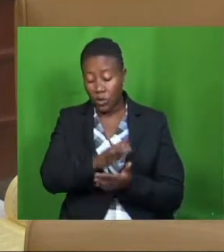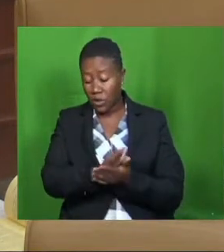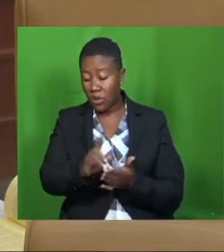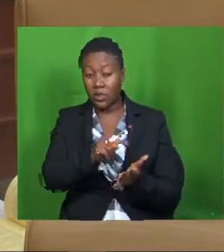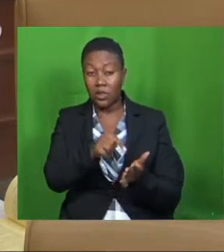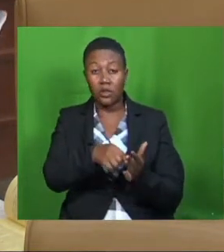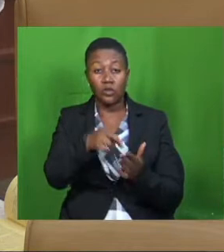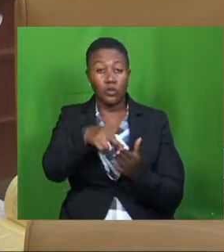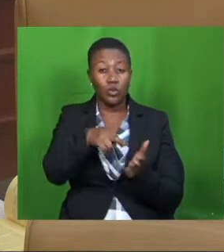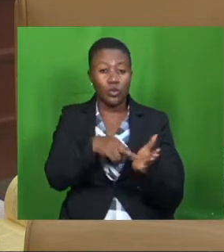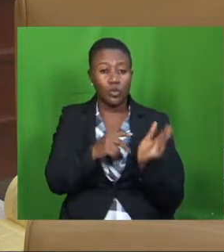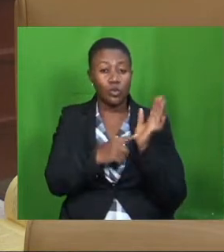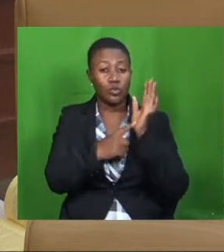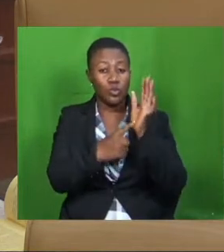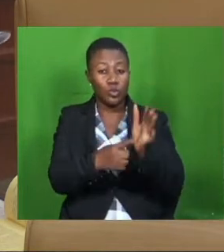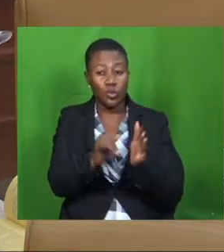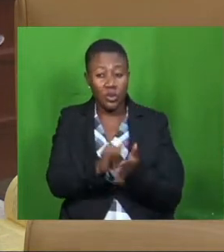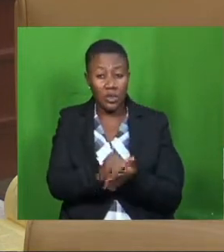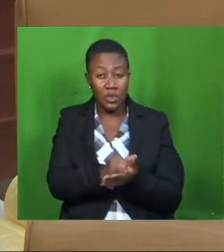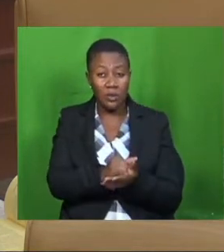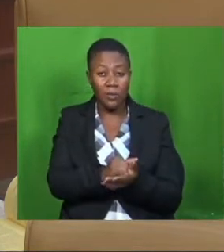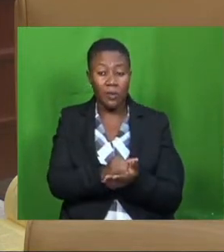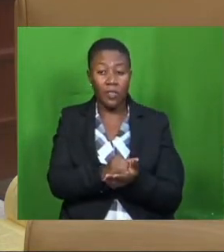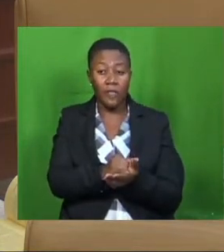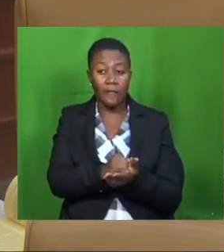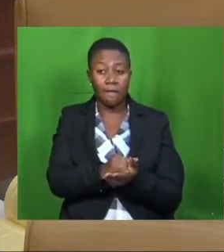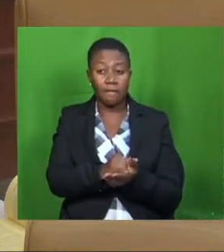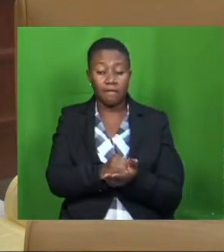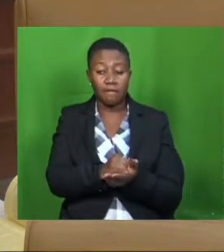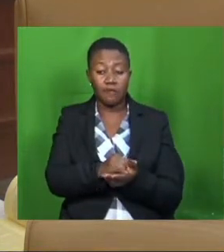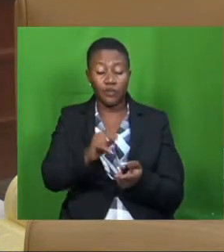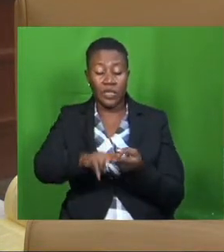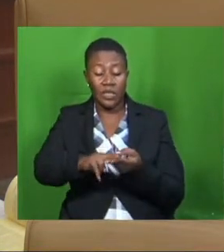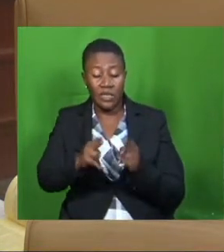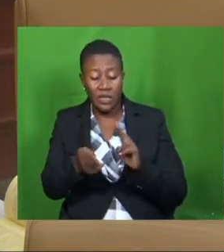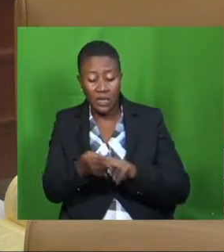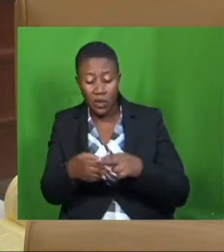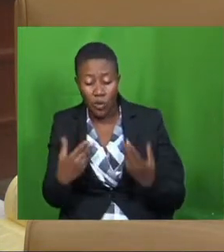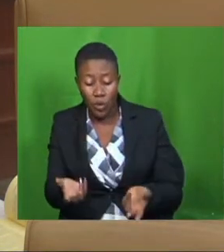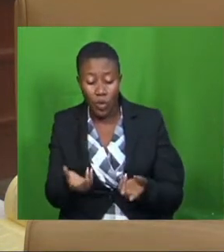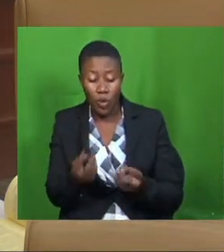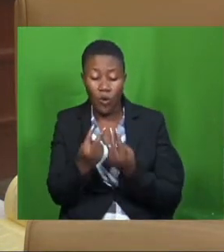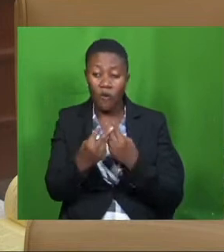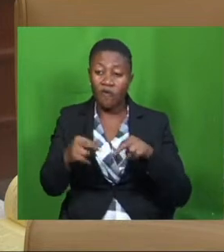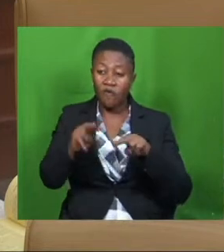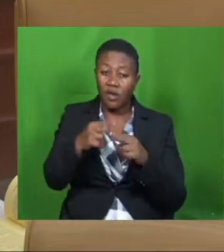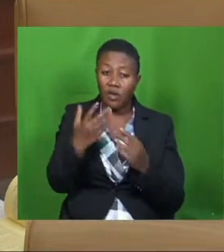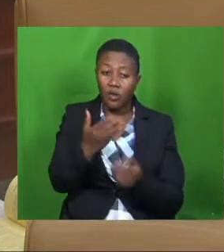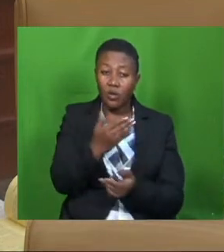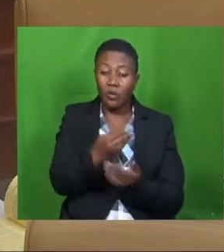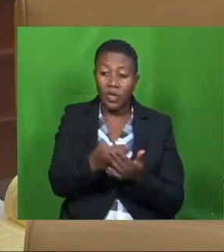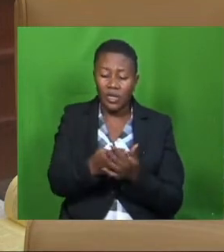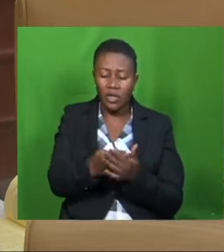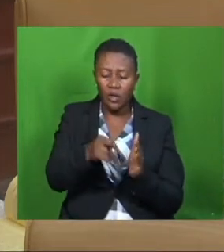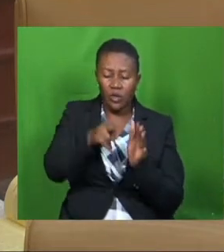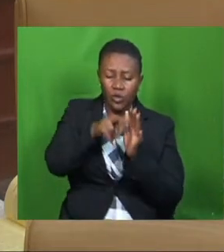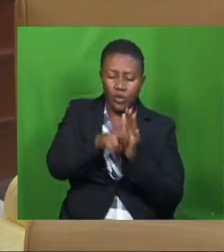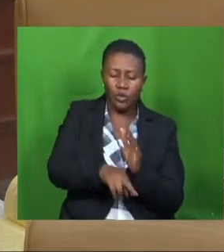go to the recommendation? Additionally, Mr. Speaker, I'm coming there. Okay, this is very important. That is why I'm reading